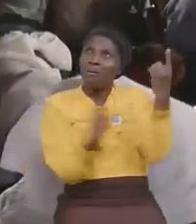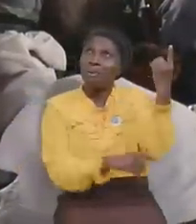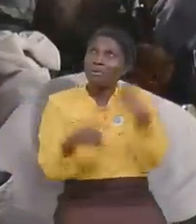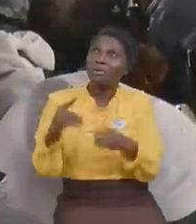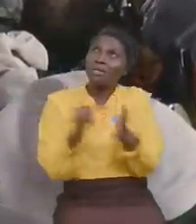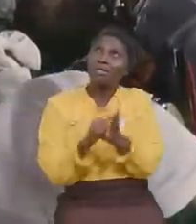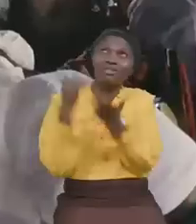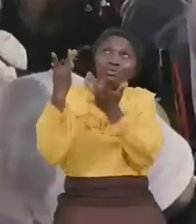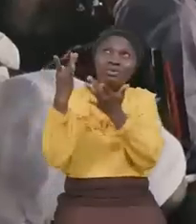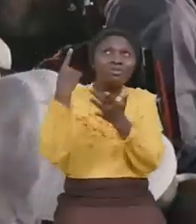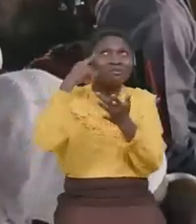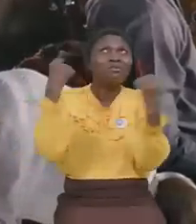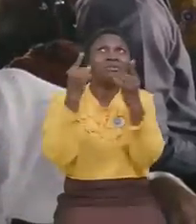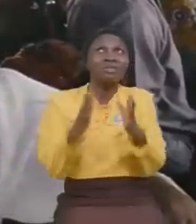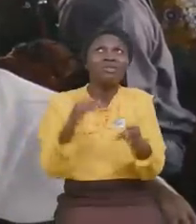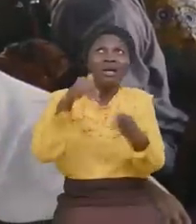sinners in eternity. The